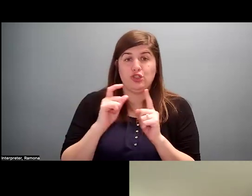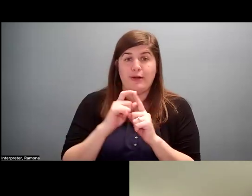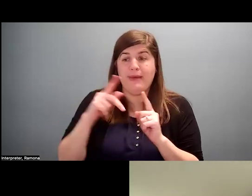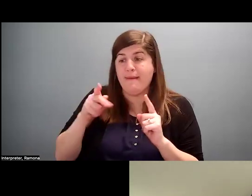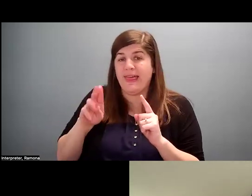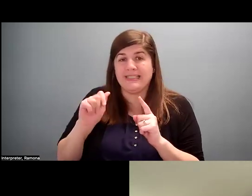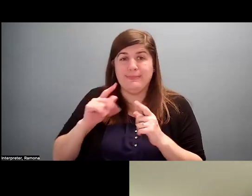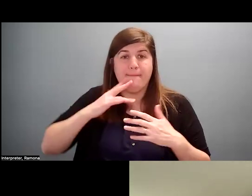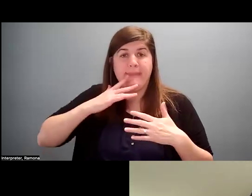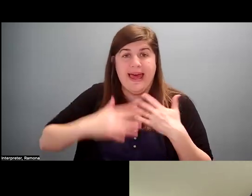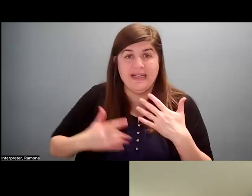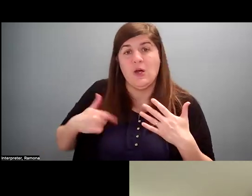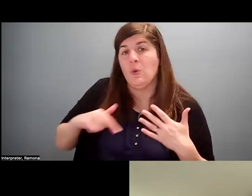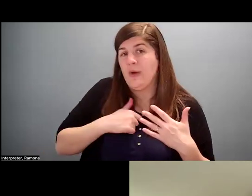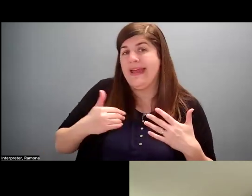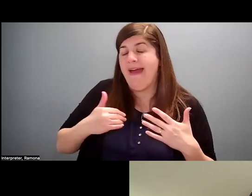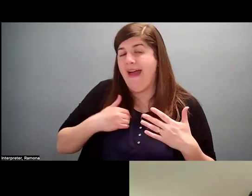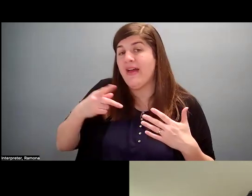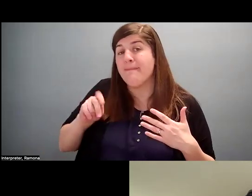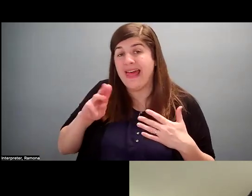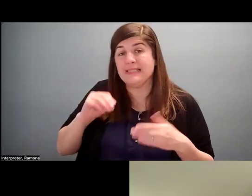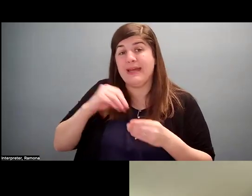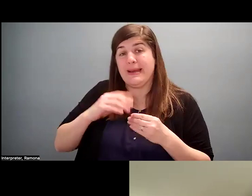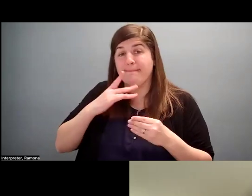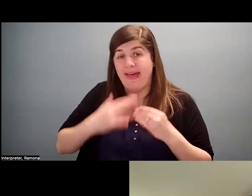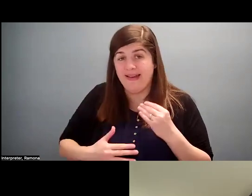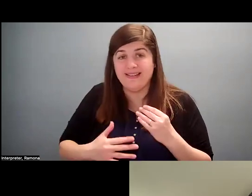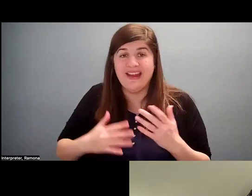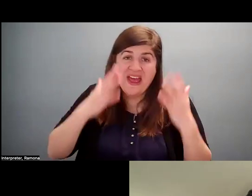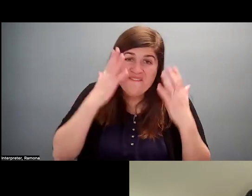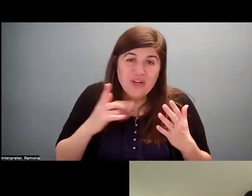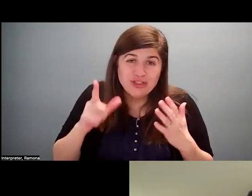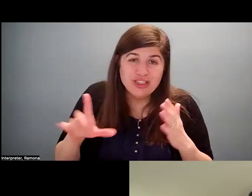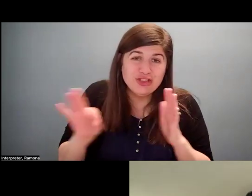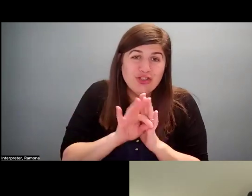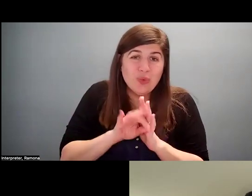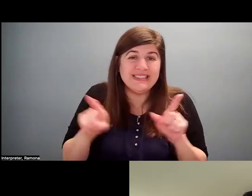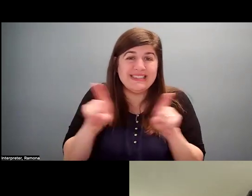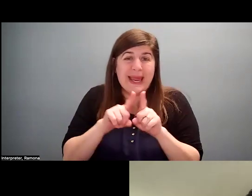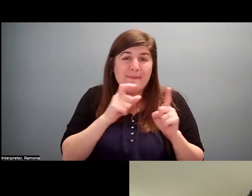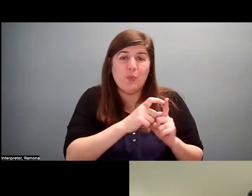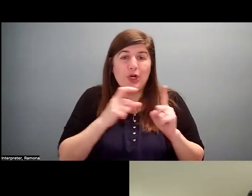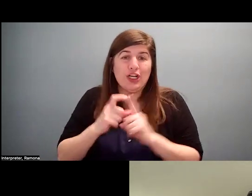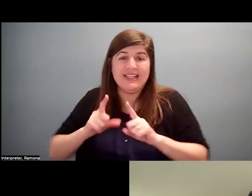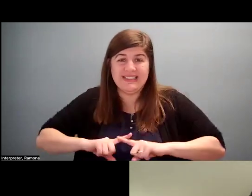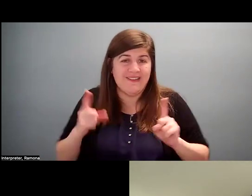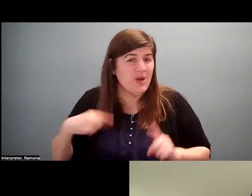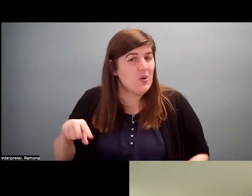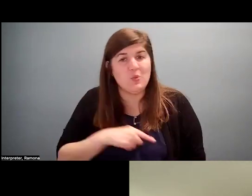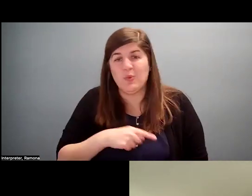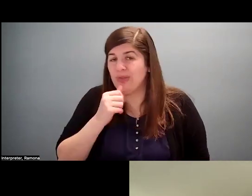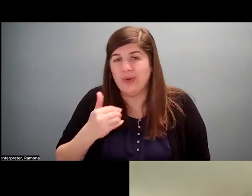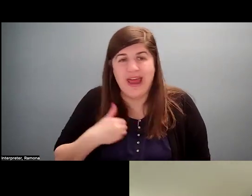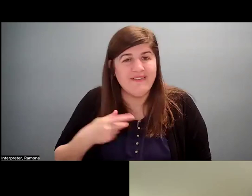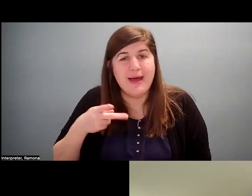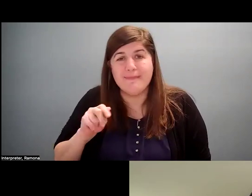we have plasma in our blood, but it's a different plasma. It's unfortunate they chose the same word, but they're different things. We don't have plasmas in our